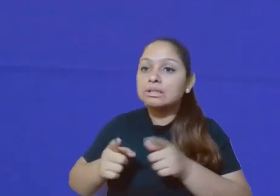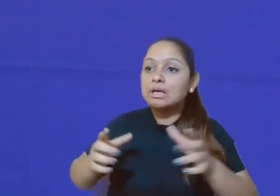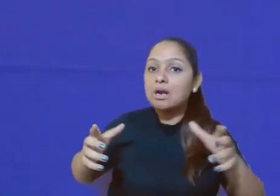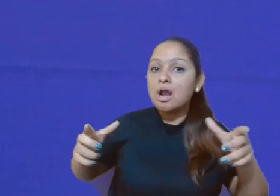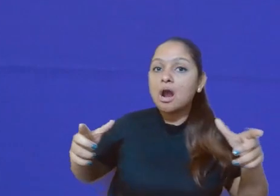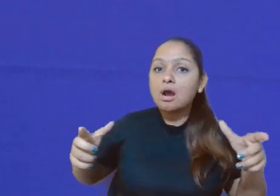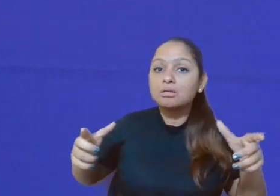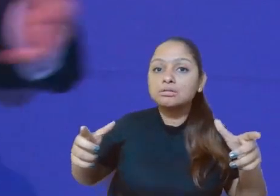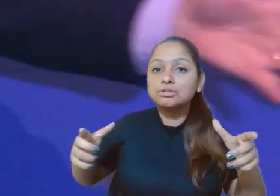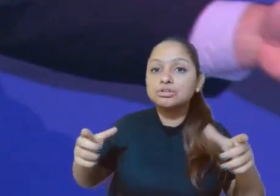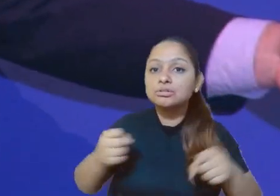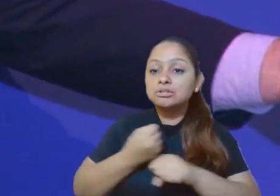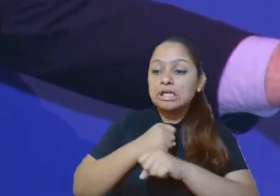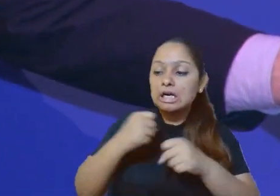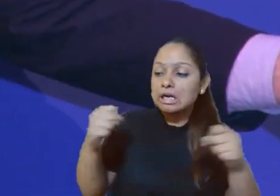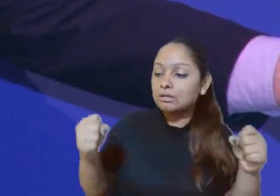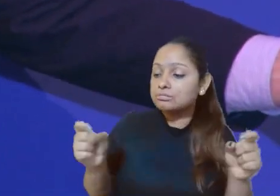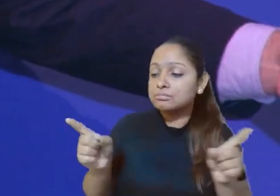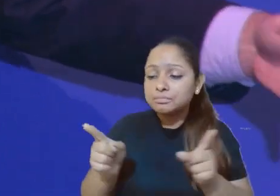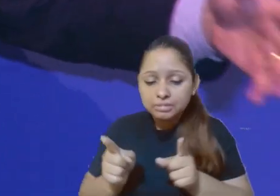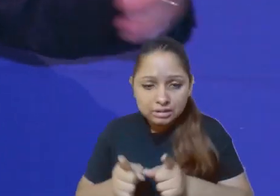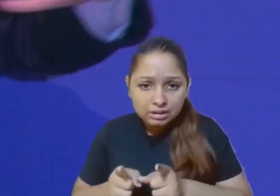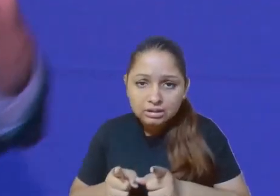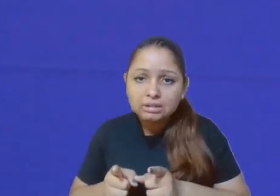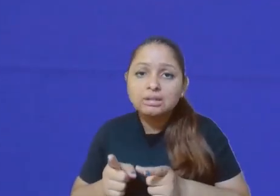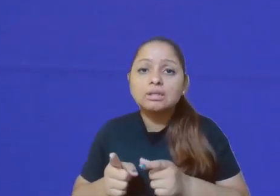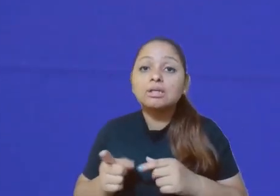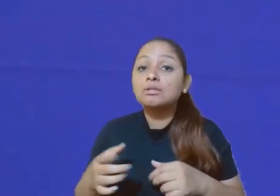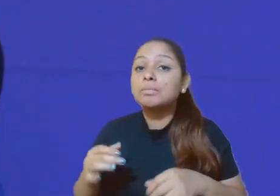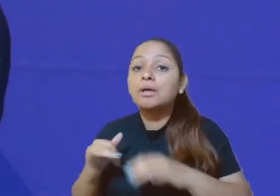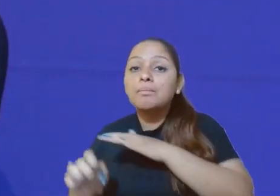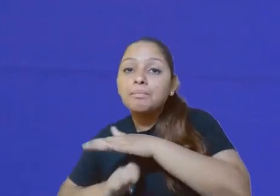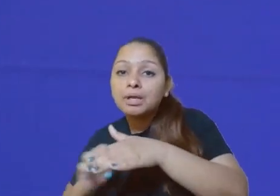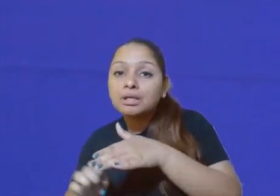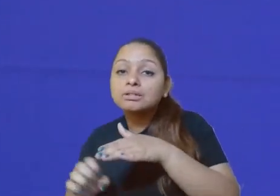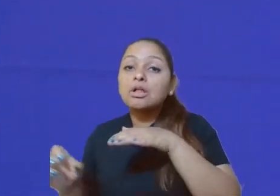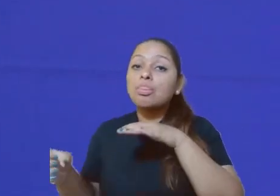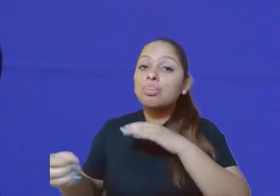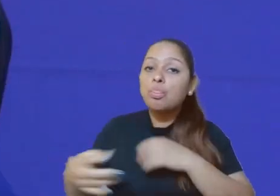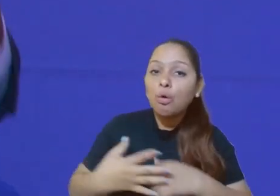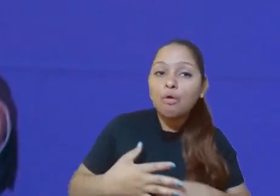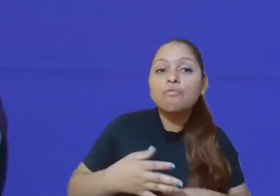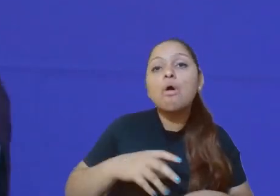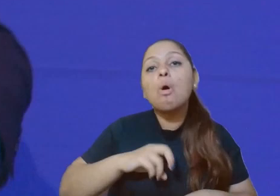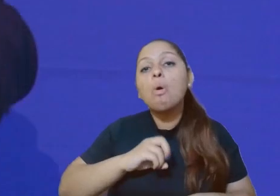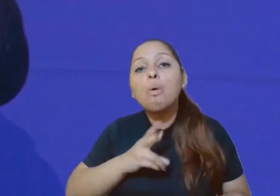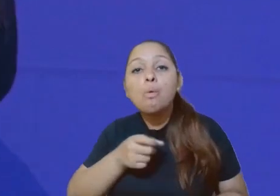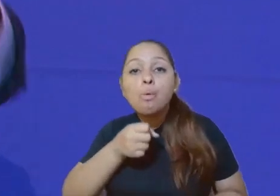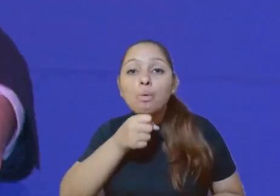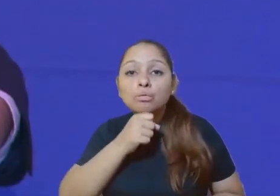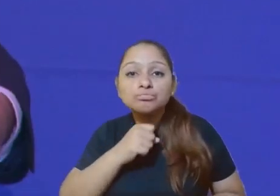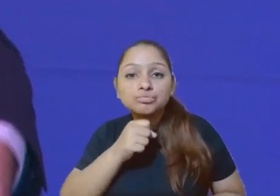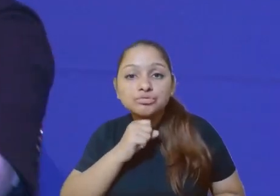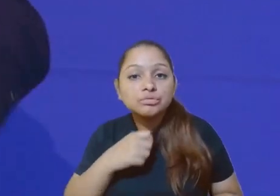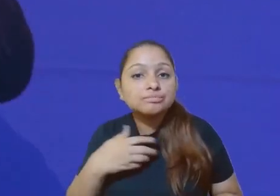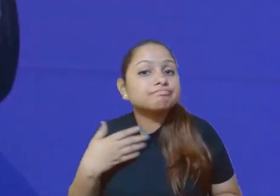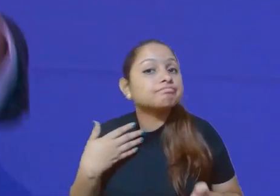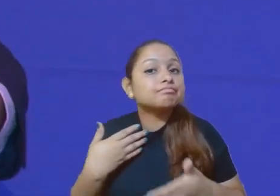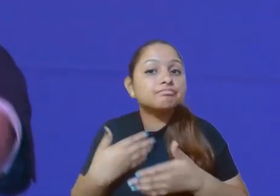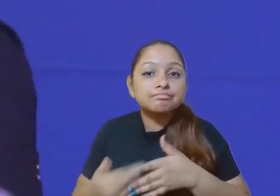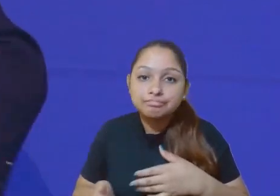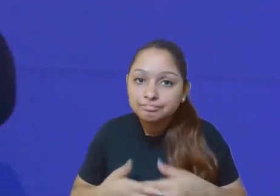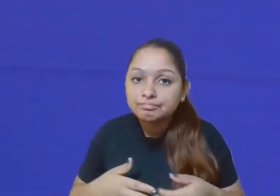you're a startup of 98 years or a recent startup, is that the environment, the legal environment,